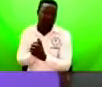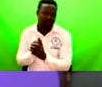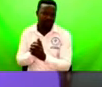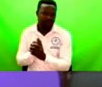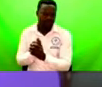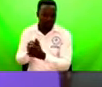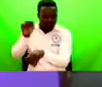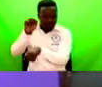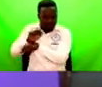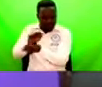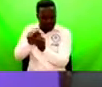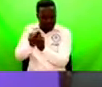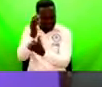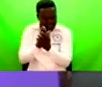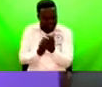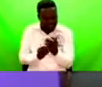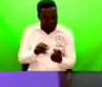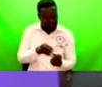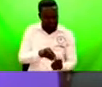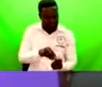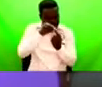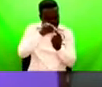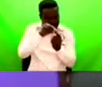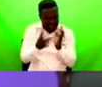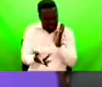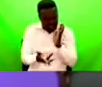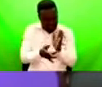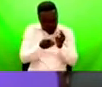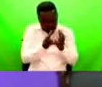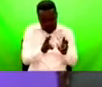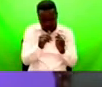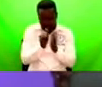in particular ways to be able to disciple nations.